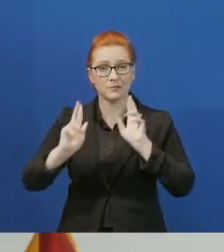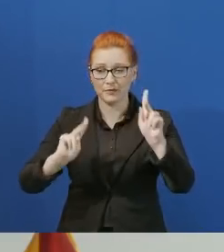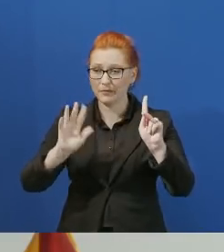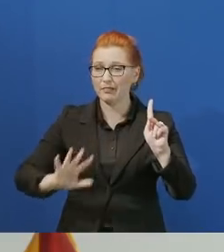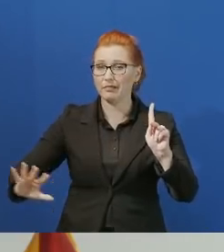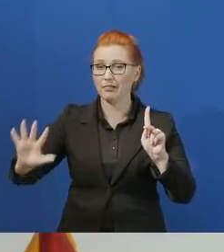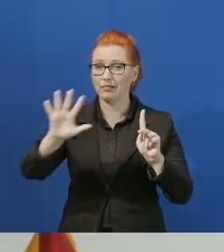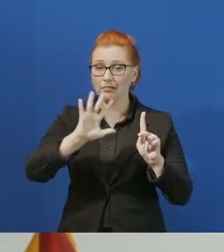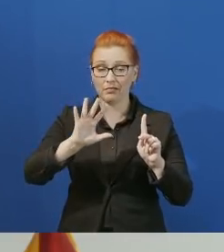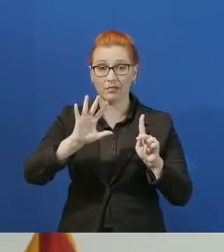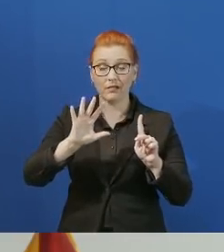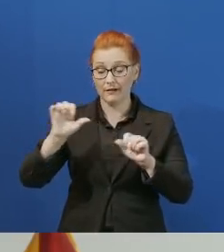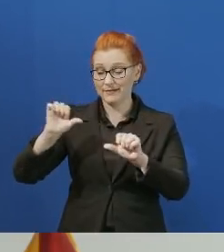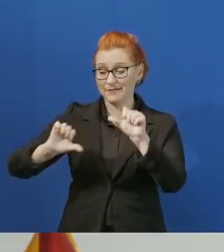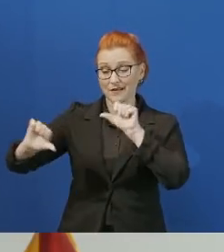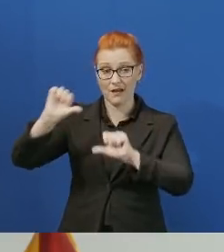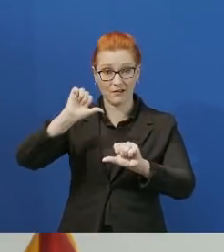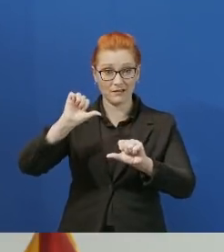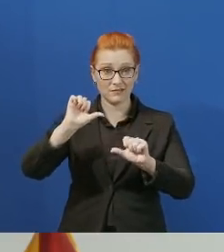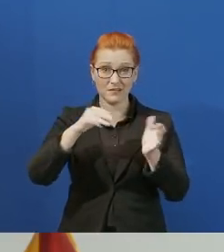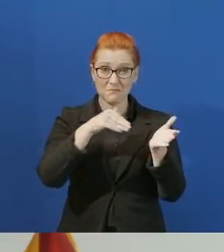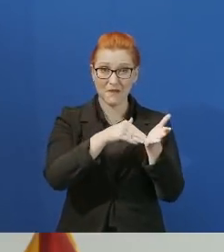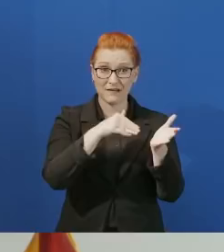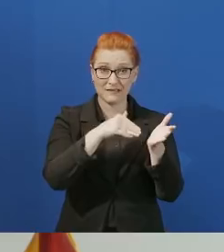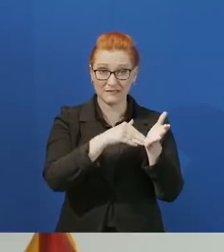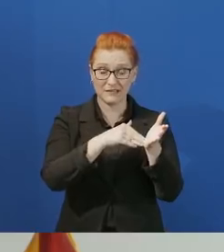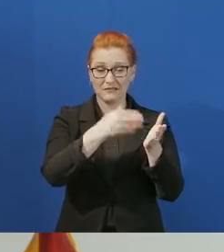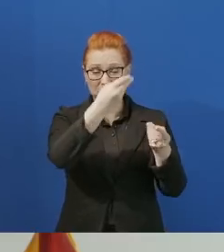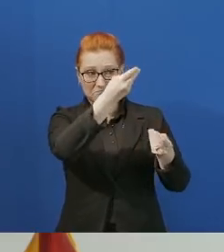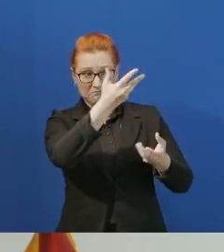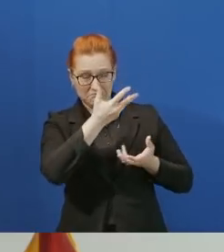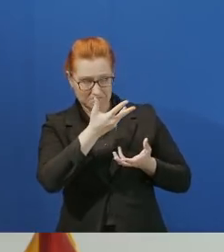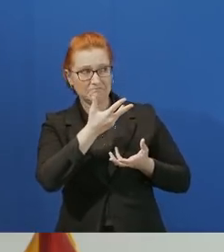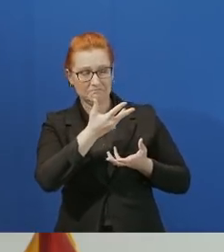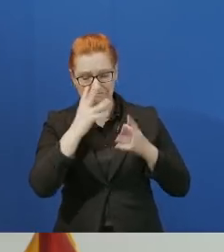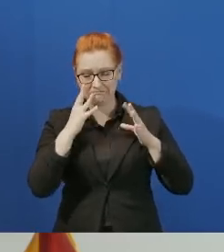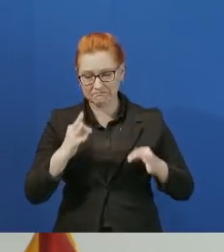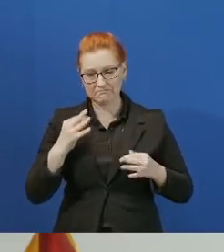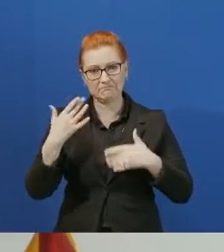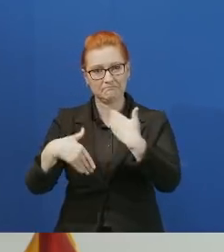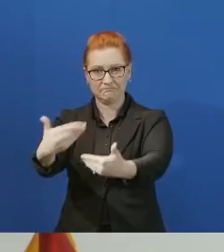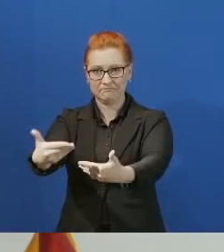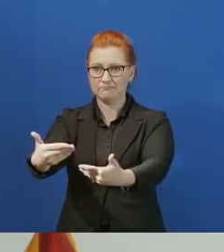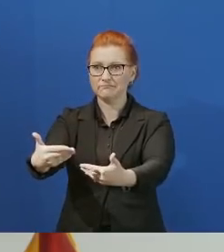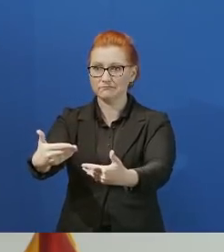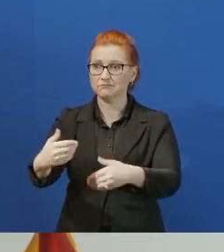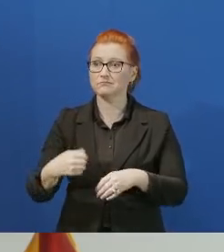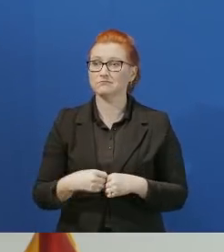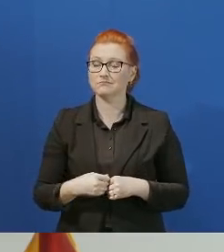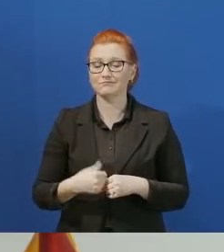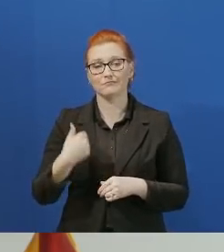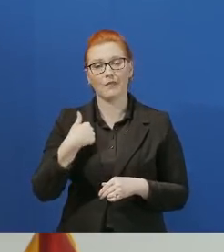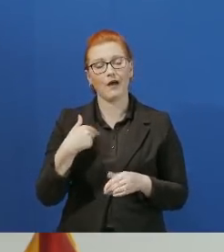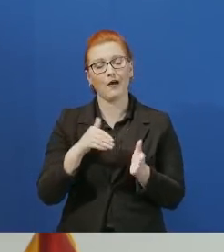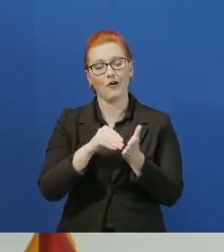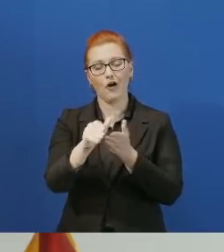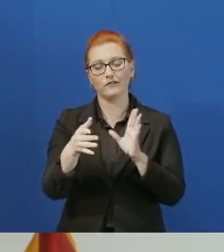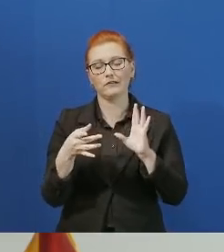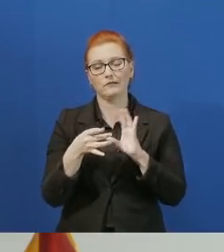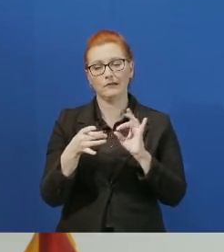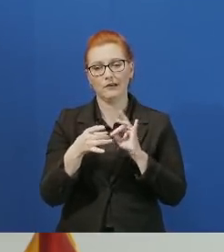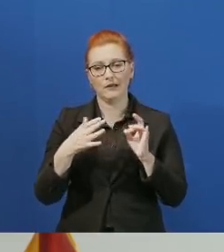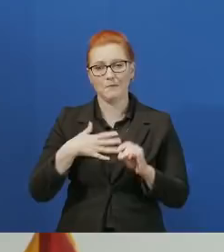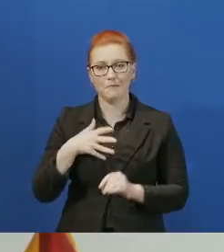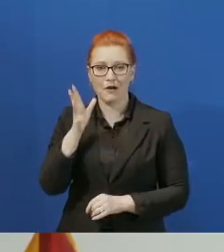and to pay attention to the other things that are necessary. I've invoked my grandmother a number of times in these